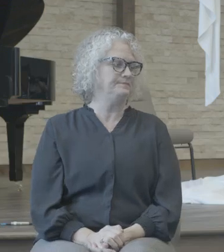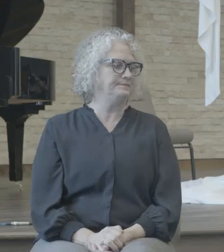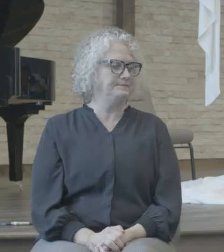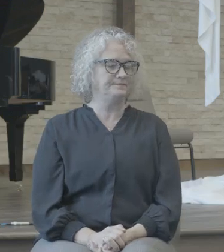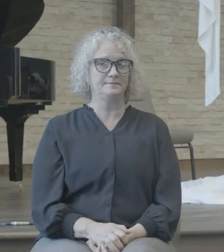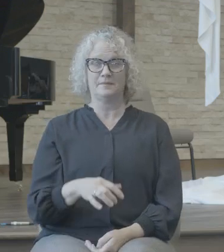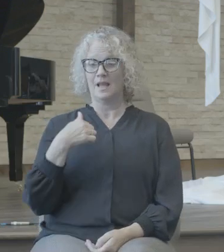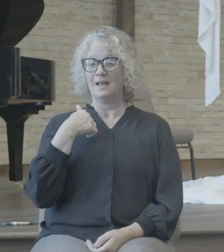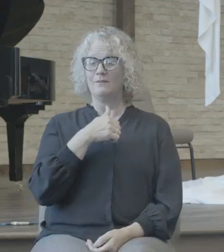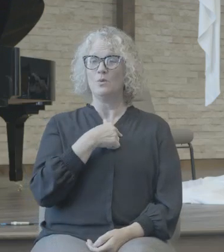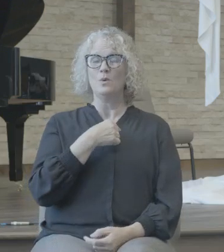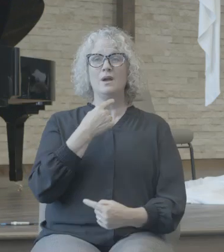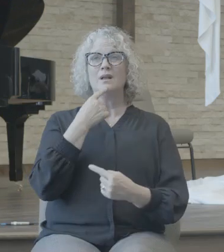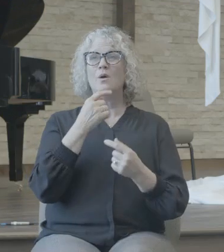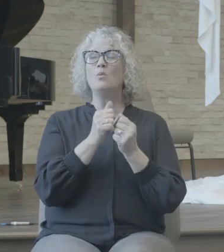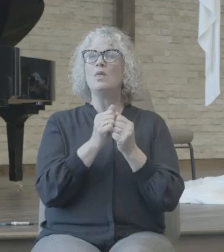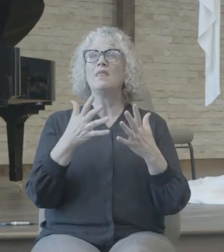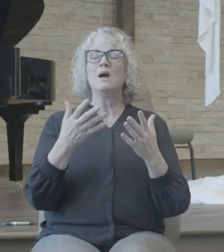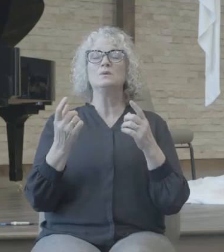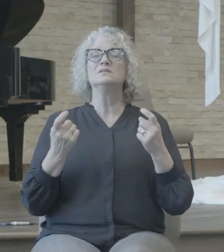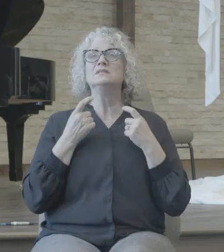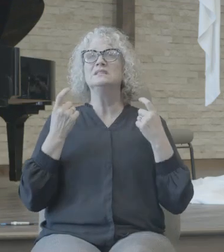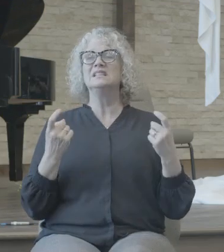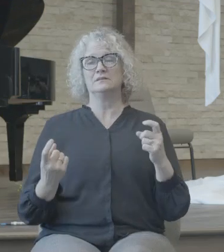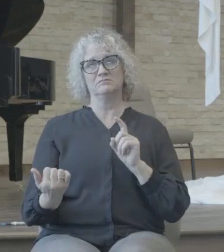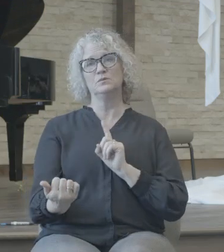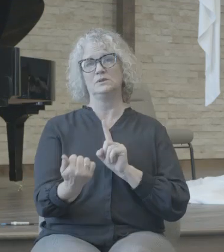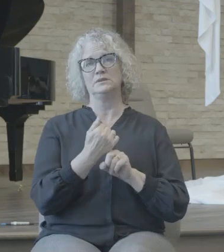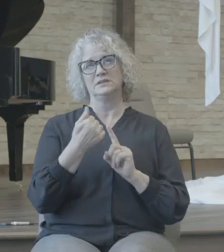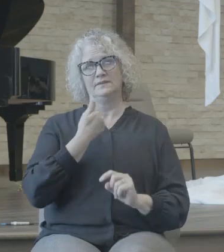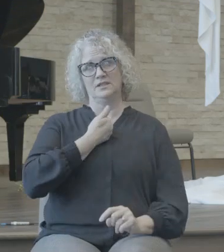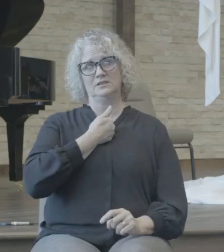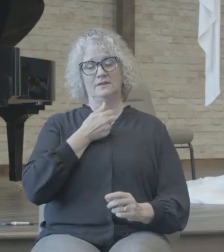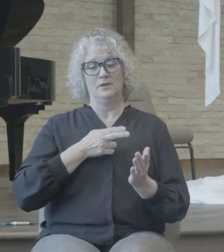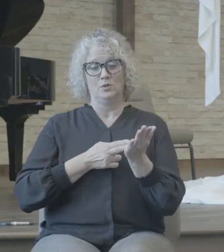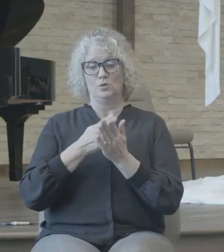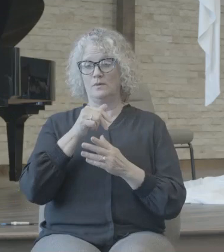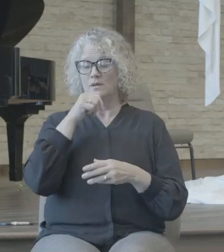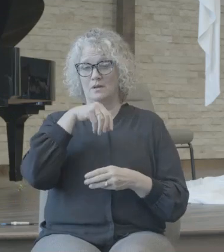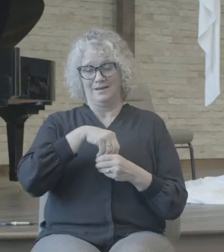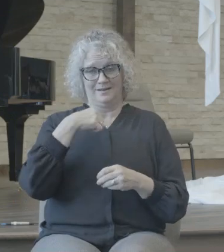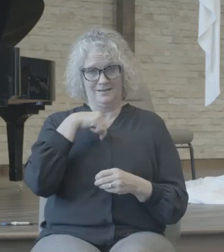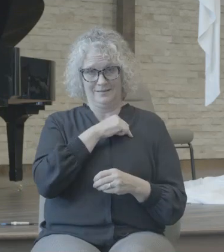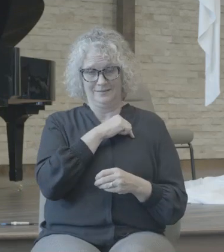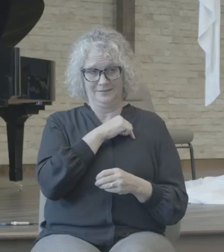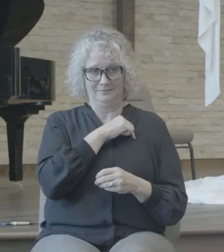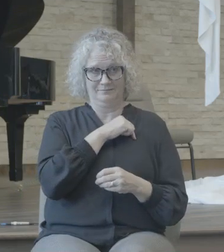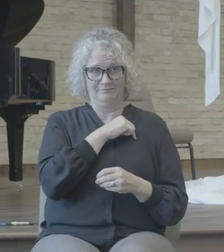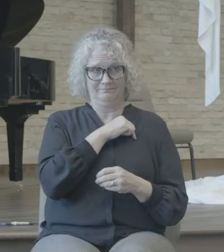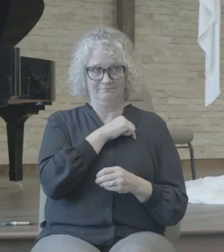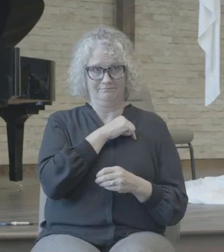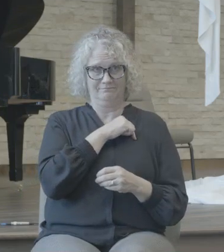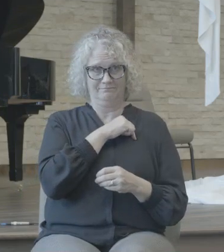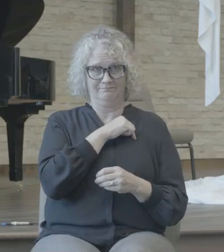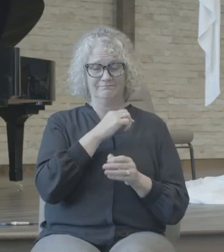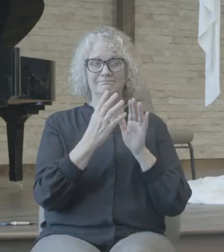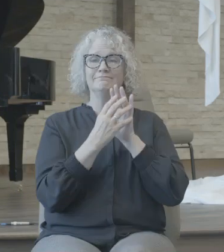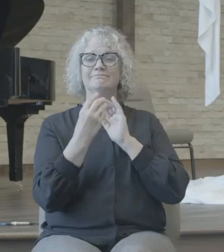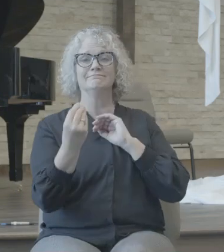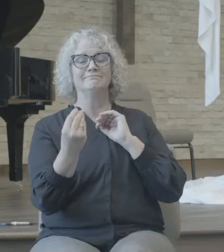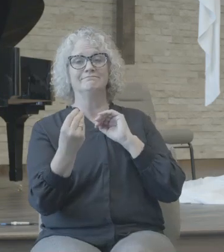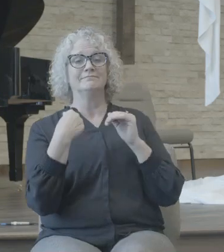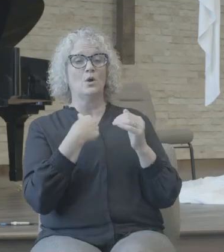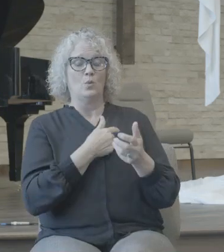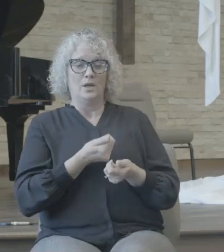If we claim to be without sin, we deceive ourselves and the truth is not in us. If we